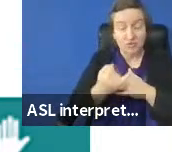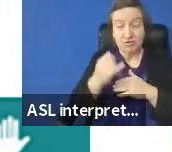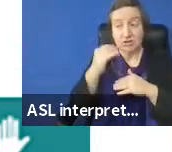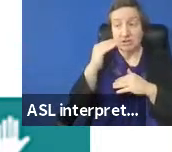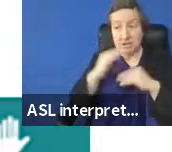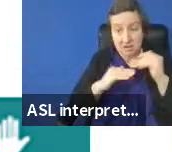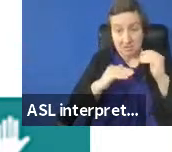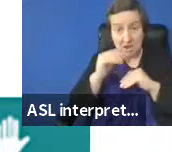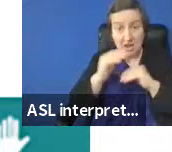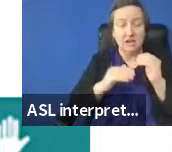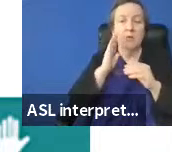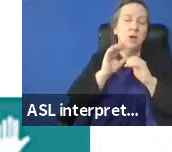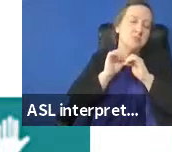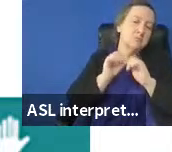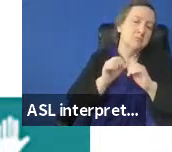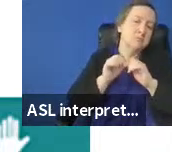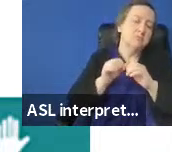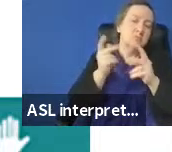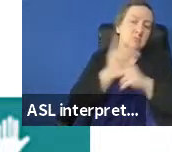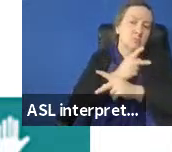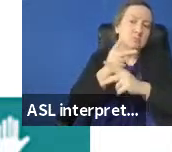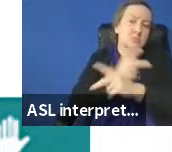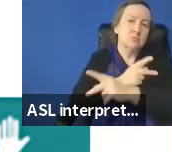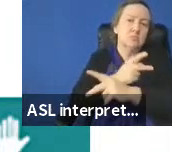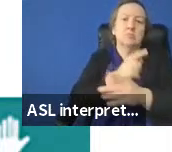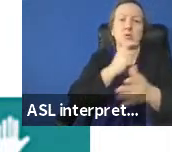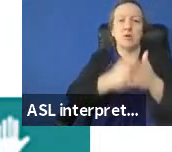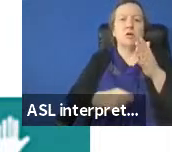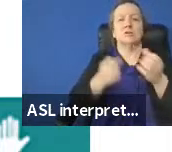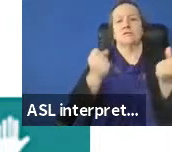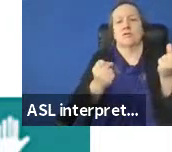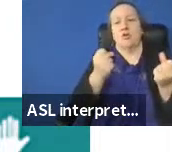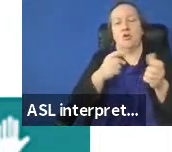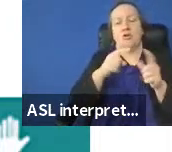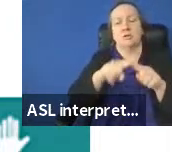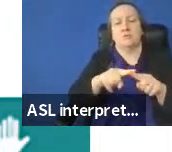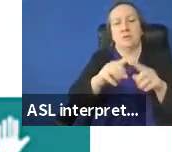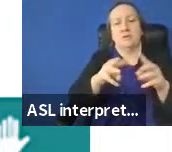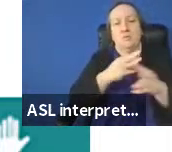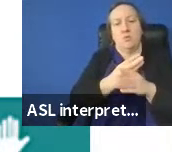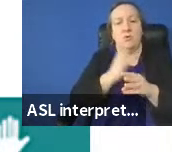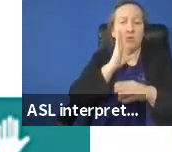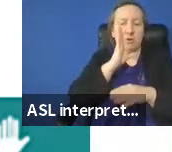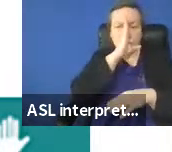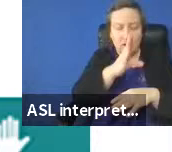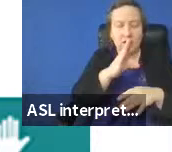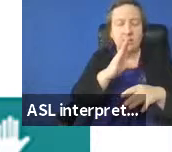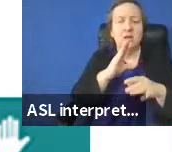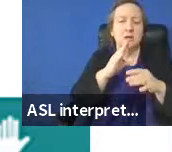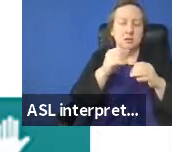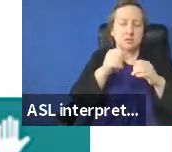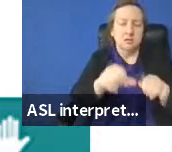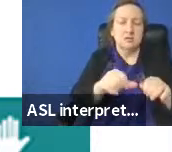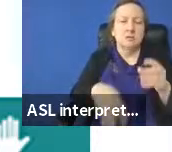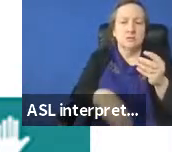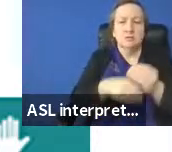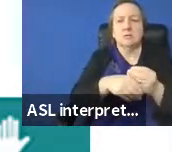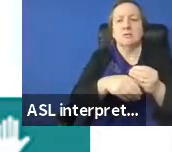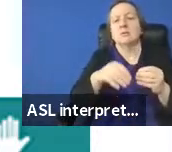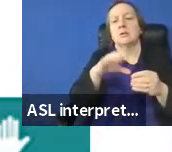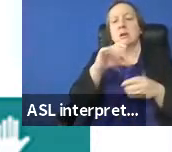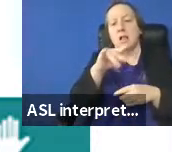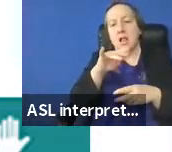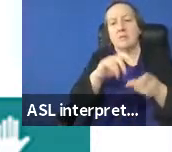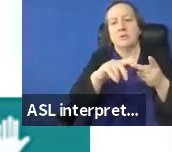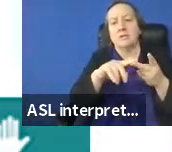will continue contributing to the sunk cost of a car-dependent world. It will directly contribute to the unpredictable climate, famine, and